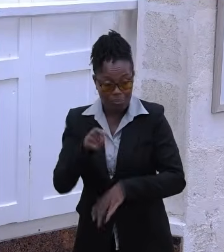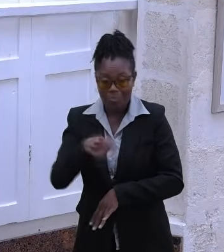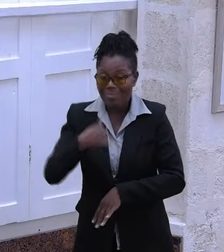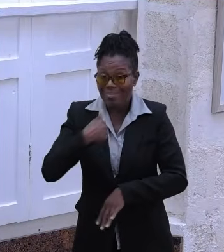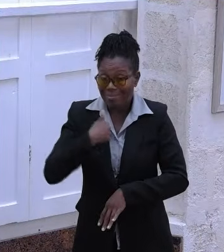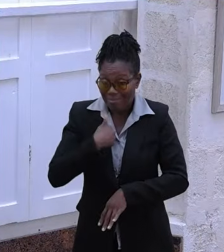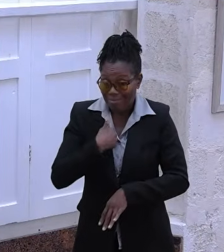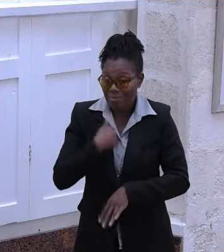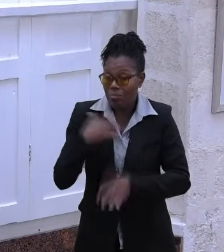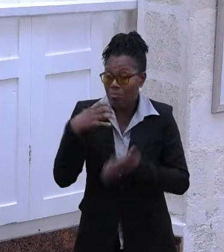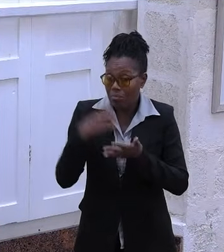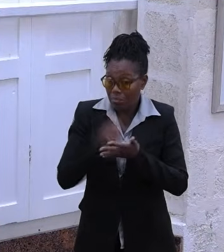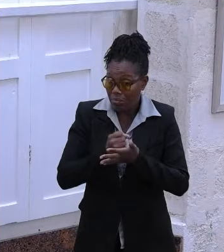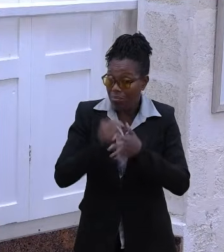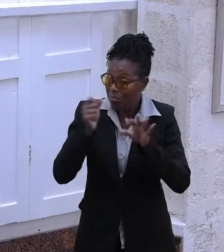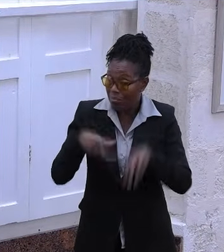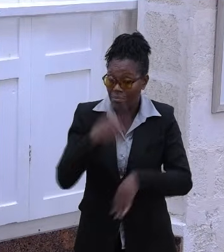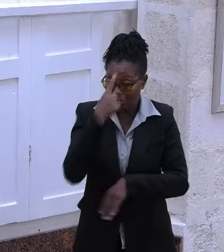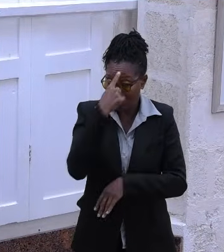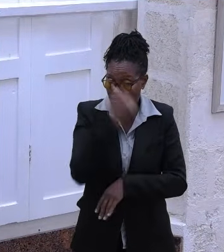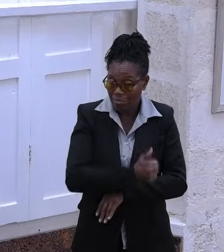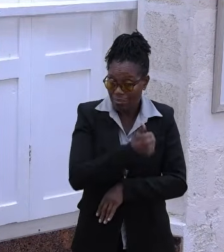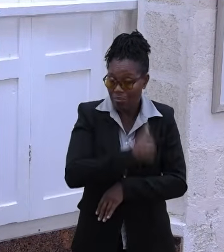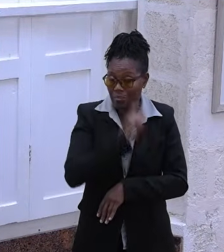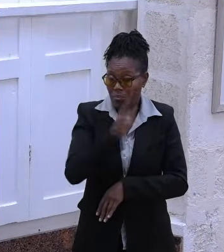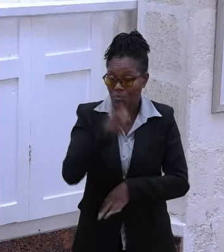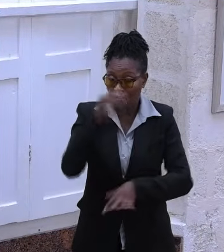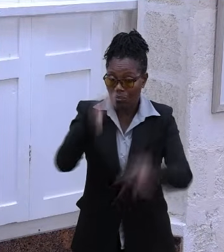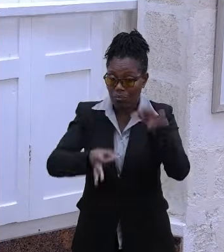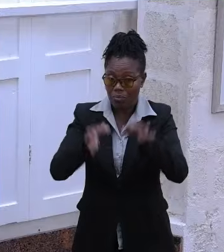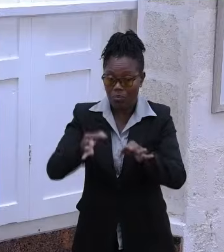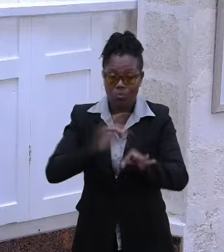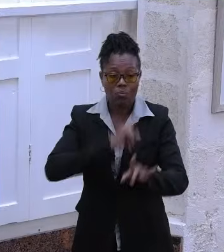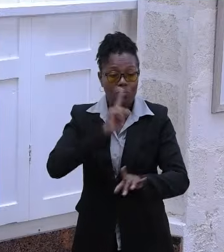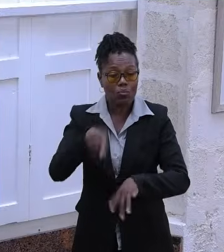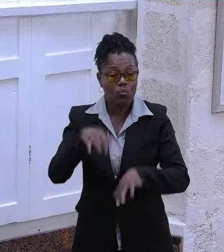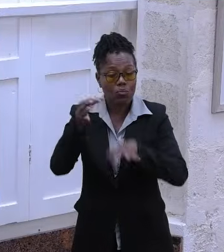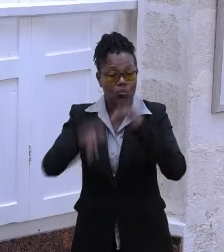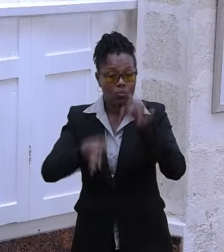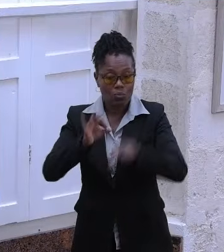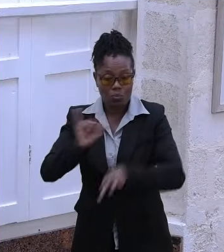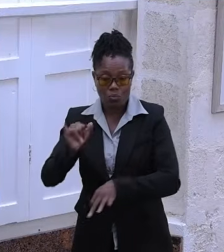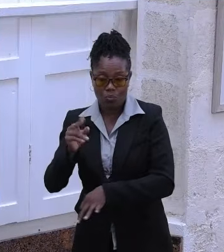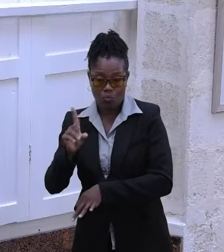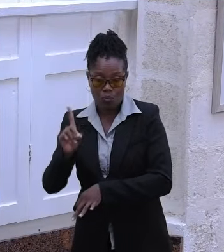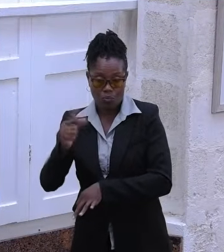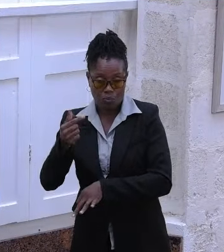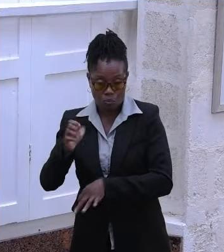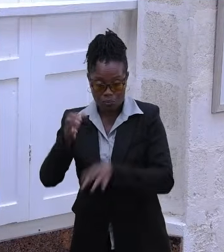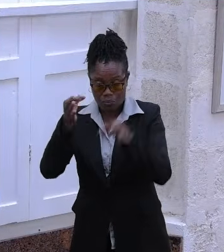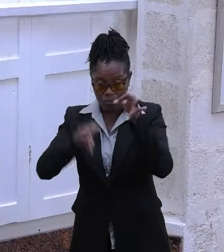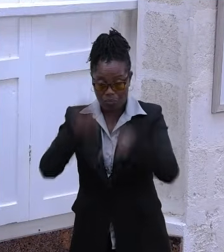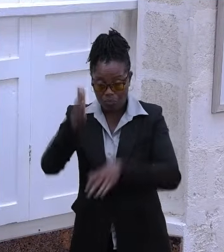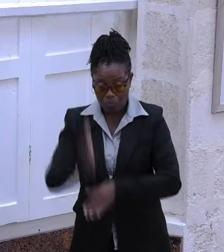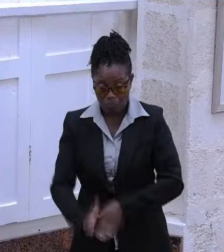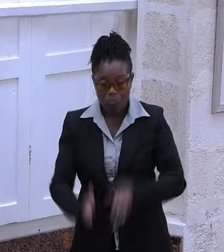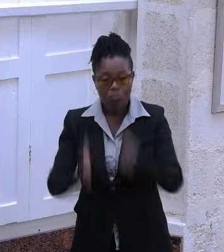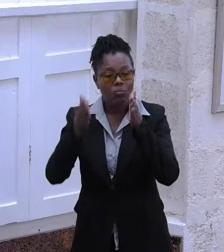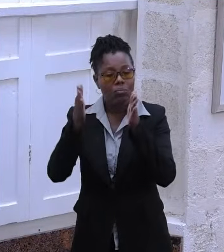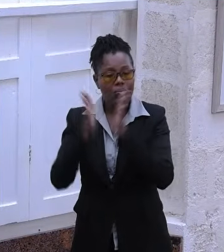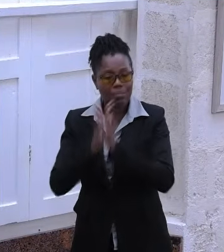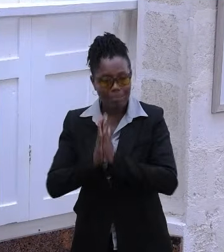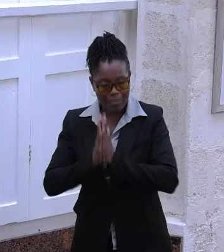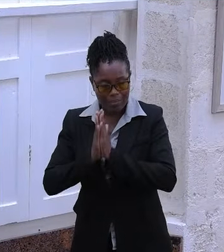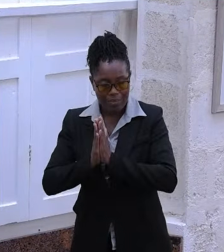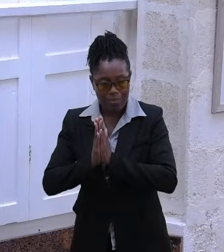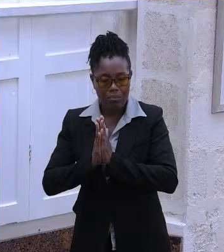court. When the citizen goes to court, the judge will then ask to see the